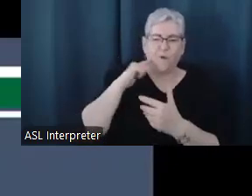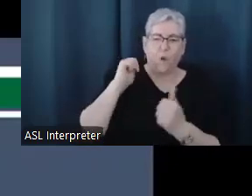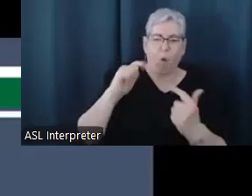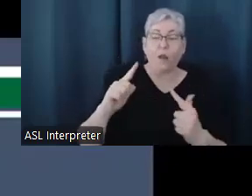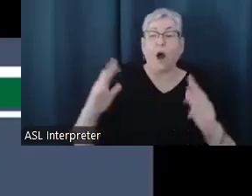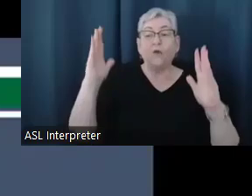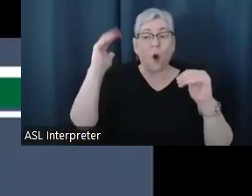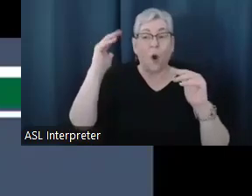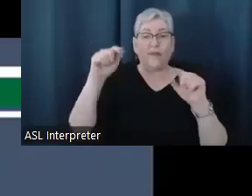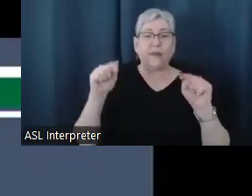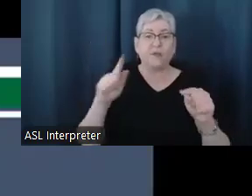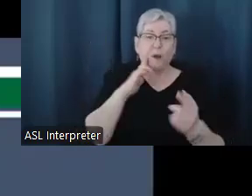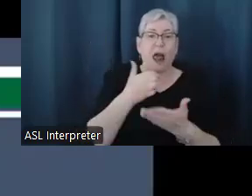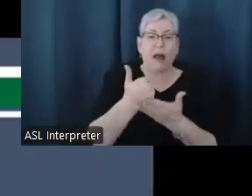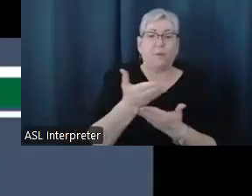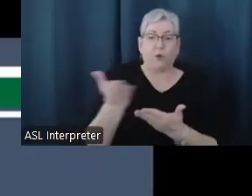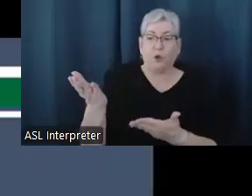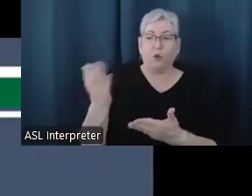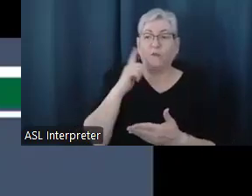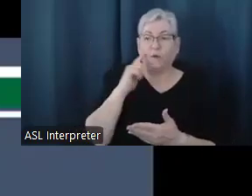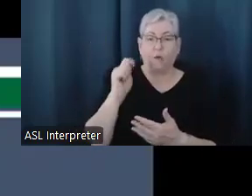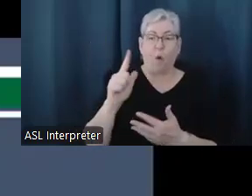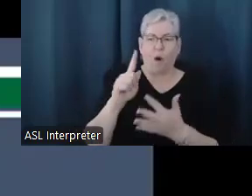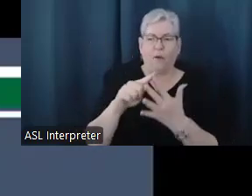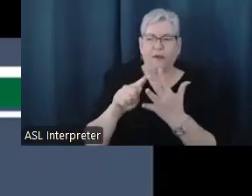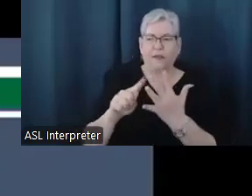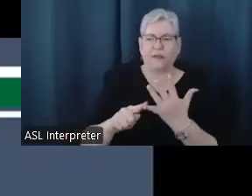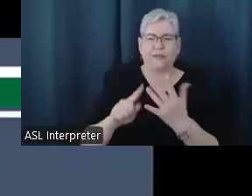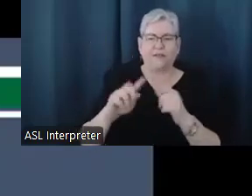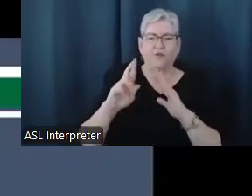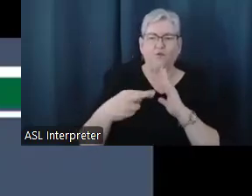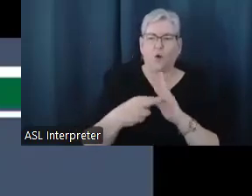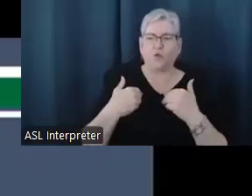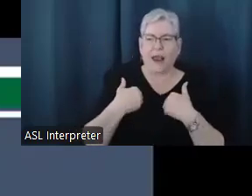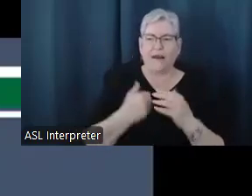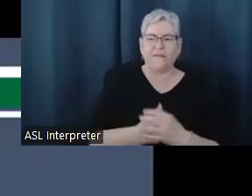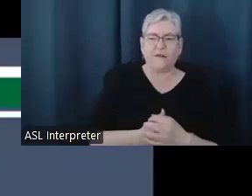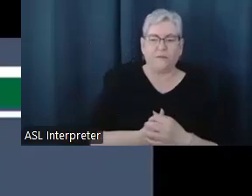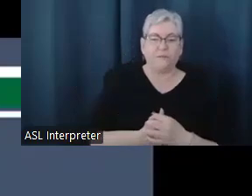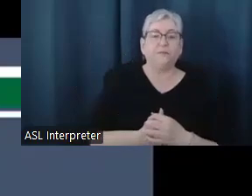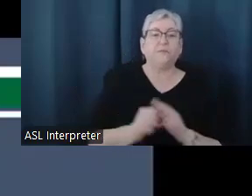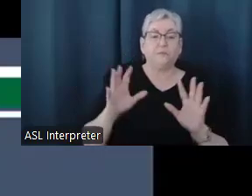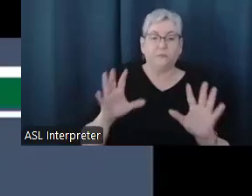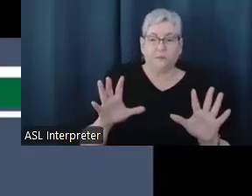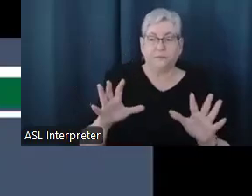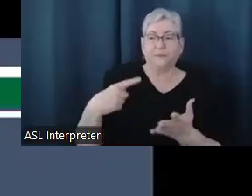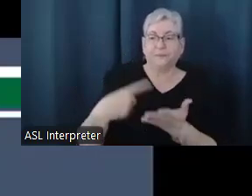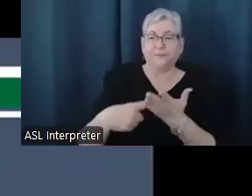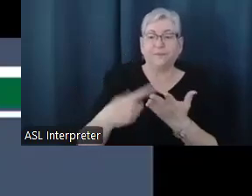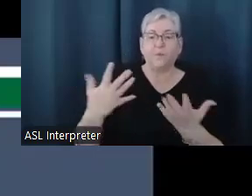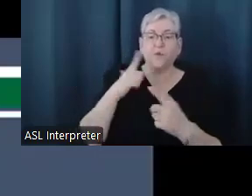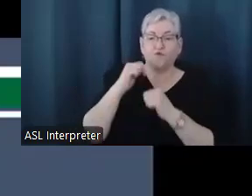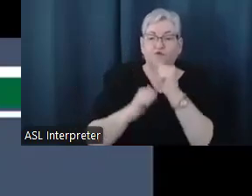be helpful, I think, for all of those roles that we've had here. So like I said, we're going to get into the structure of the toolkit. So go